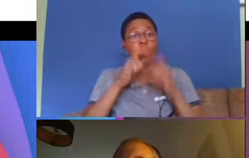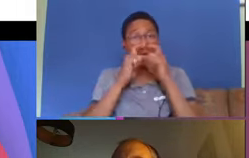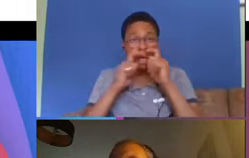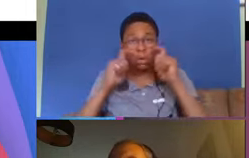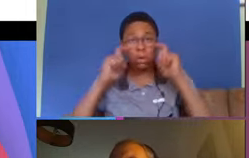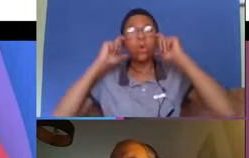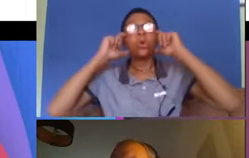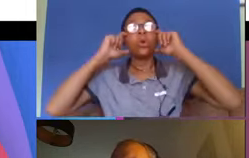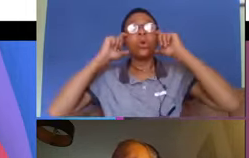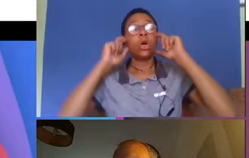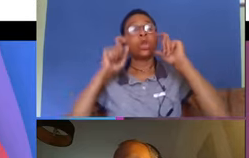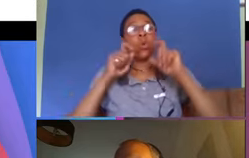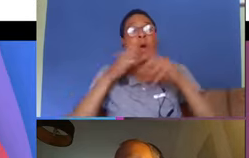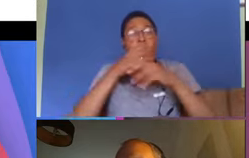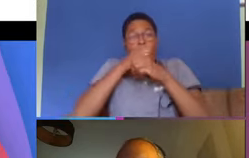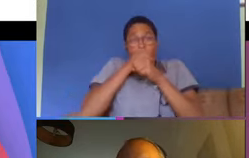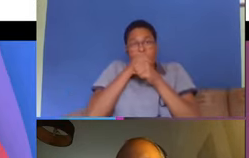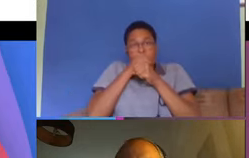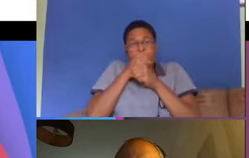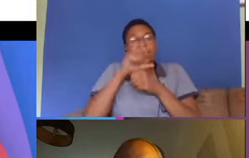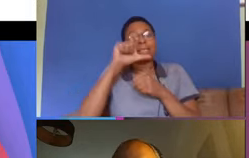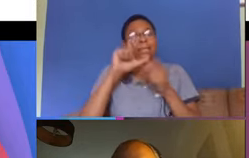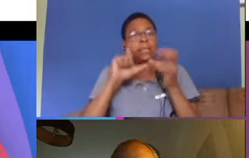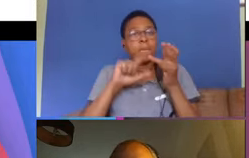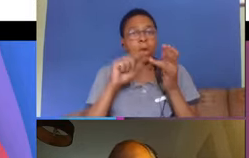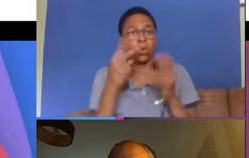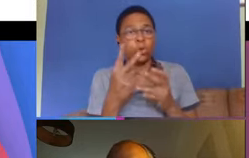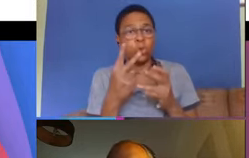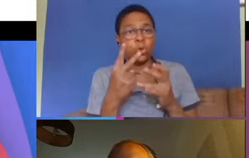trapping of CO2 in between your mouth and the mask.